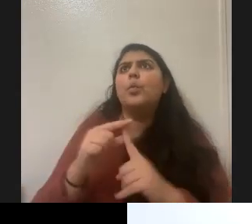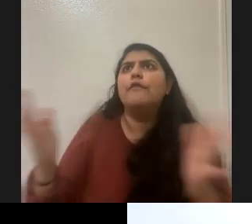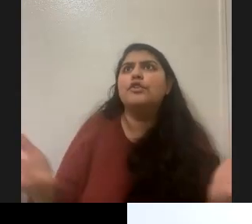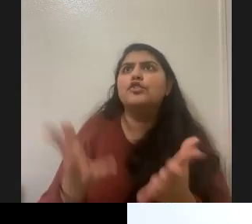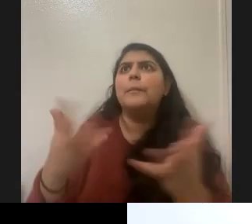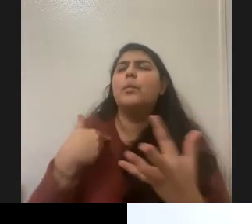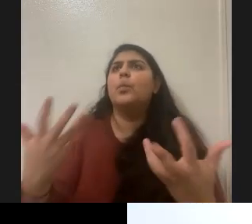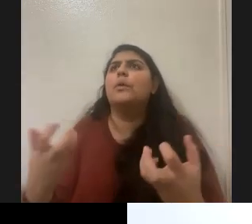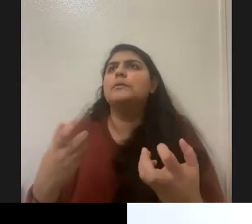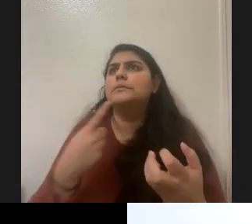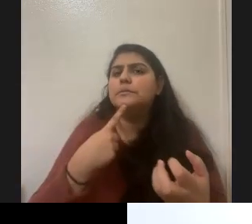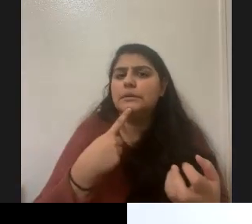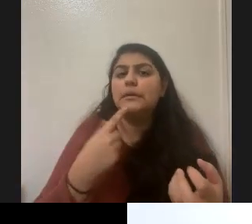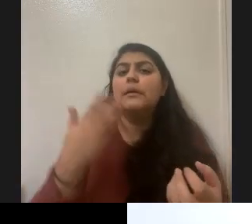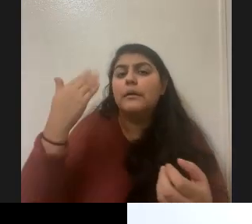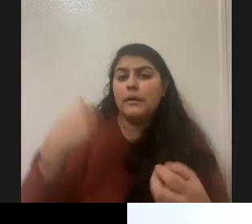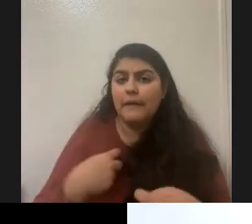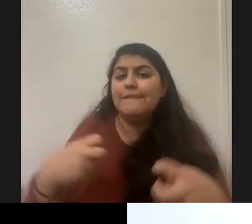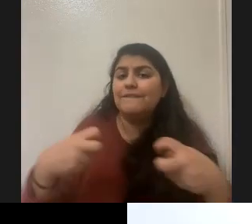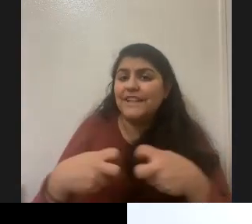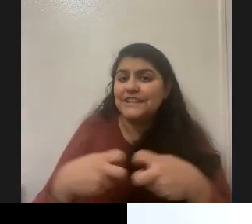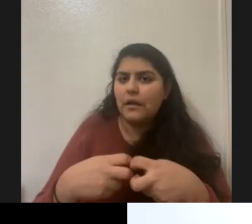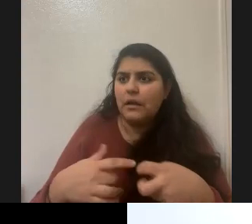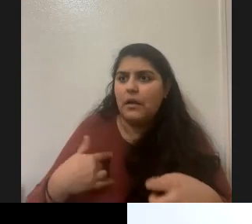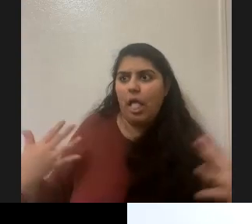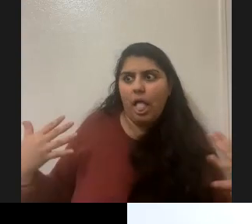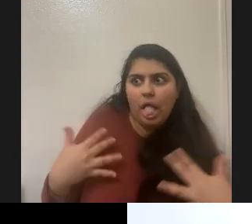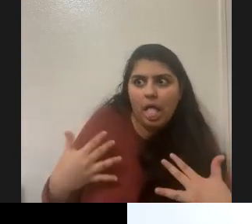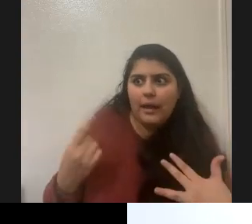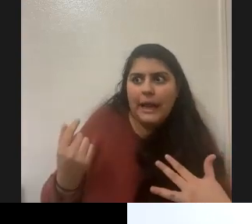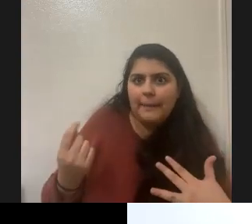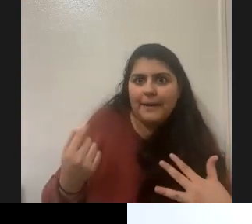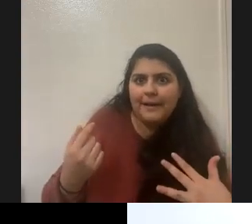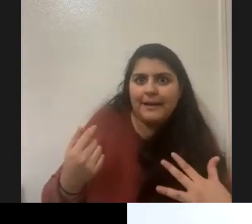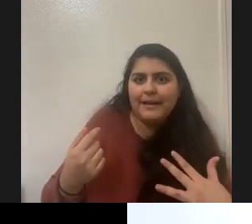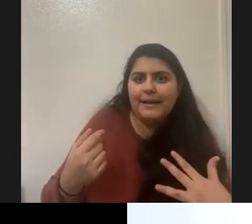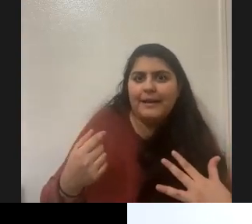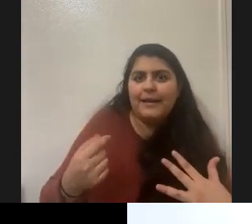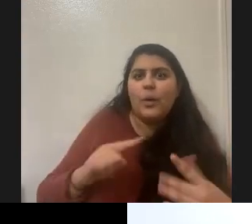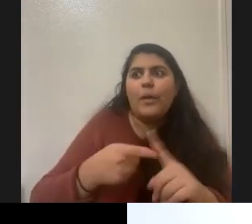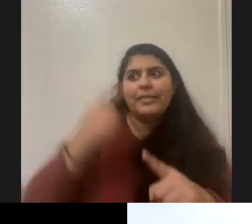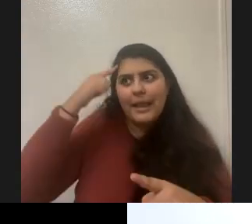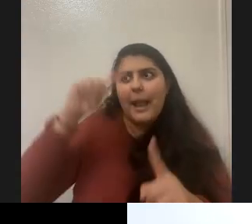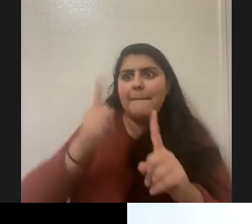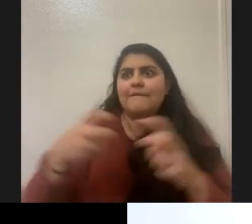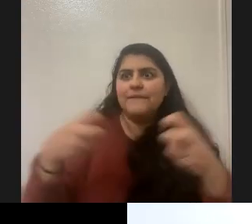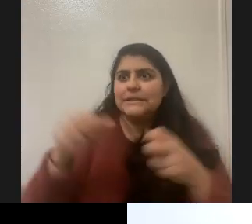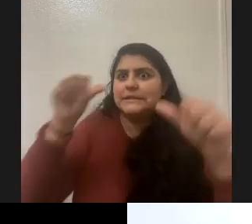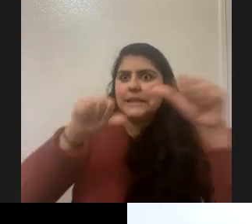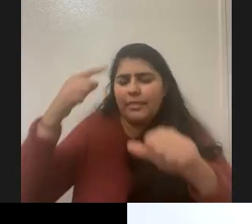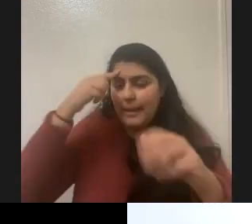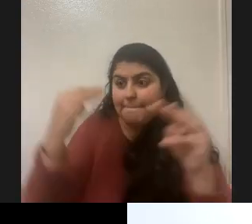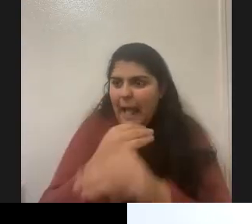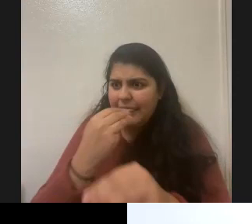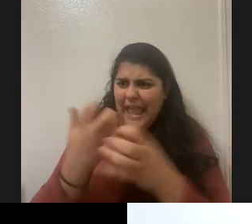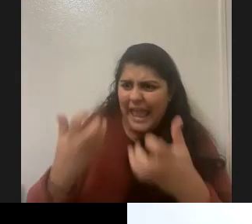know, physics is kind of daunting, I think, a lot. And when you think about physics and science, you think about math a lot and you're like, oh,